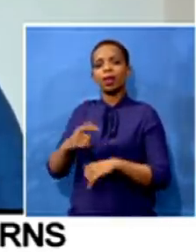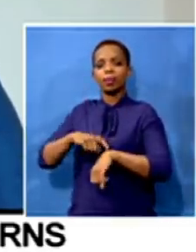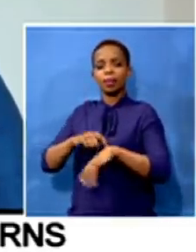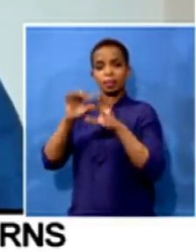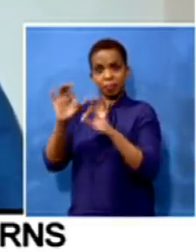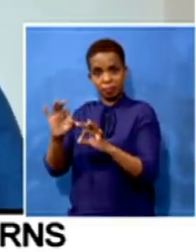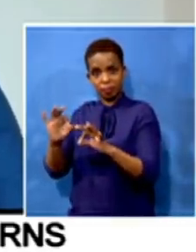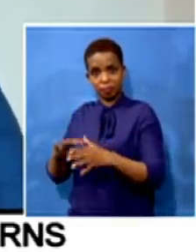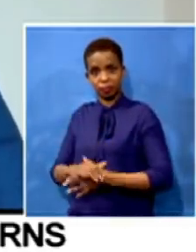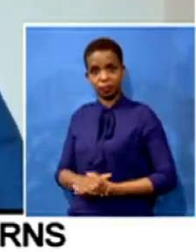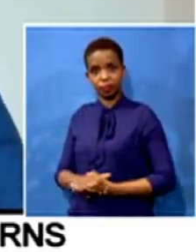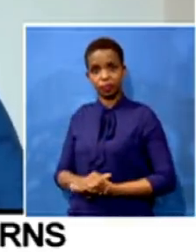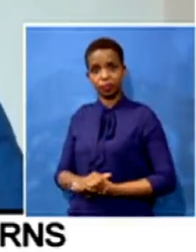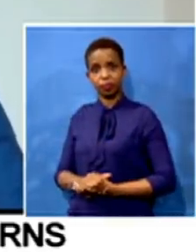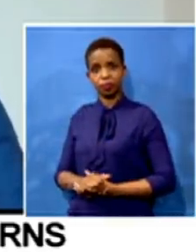Russian roulette?